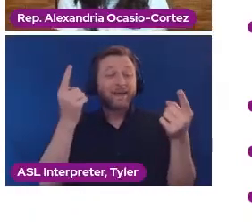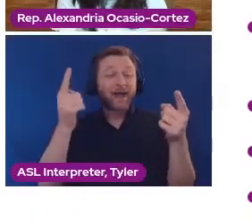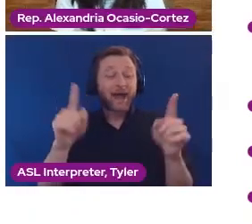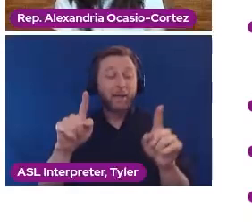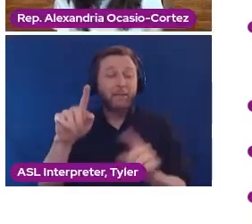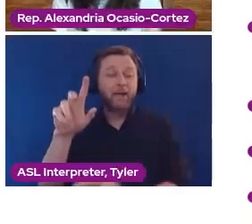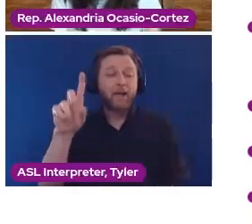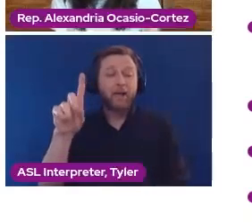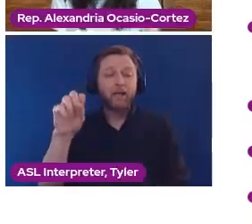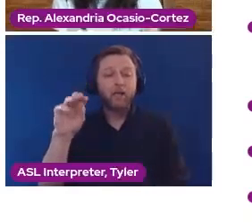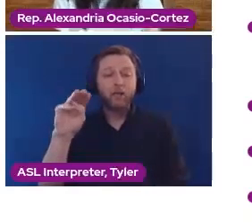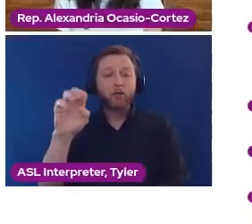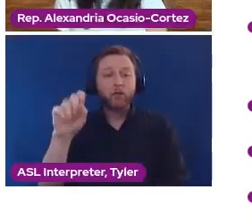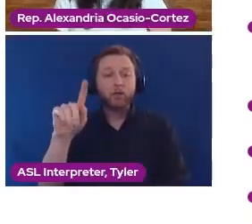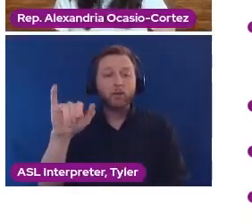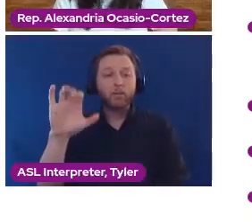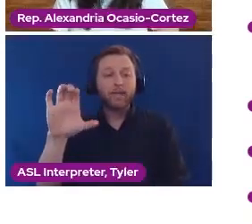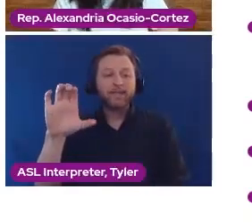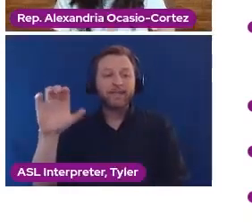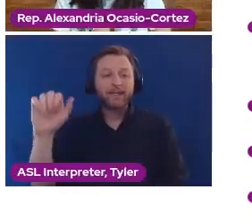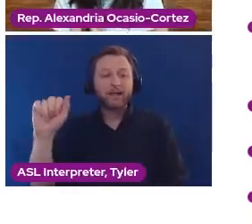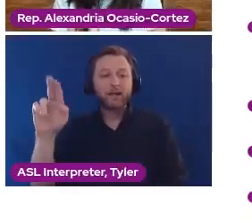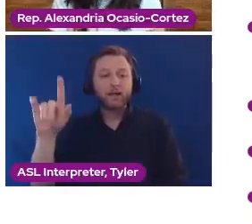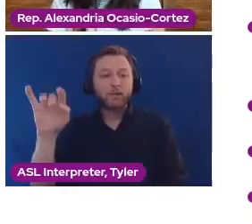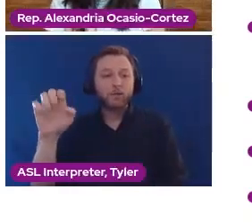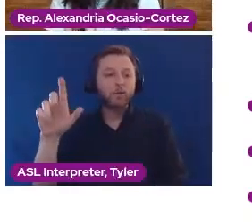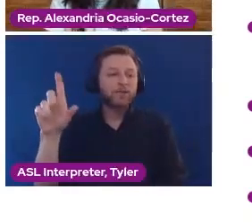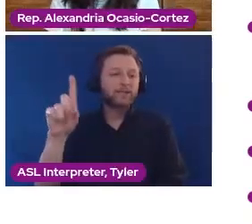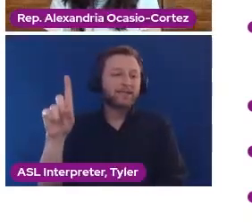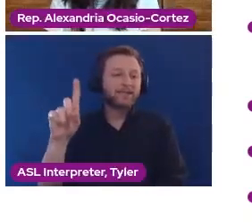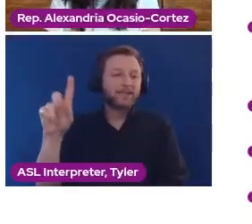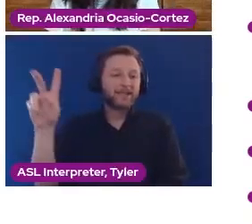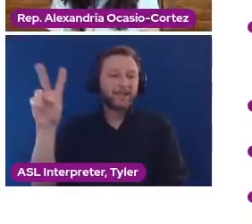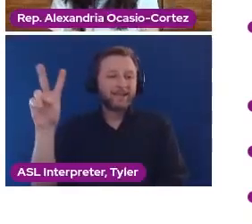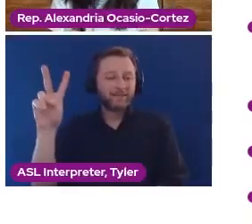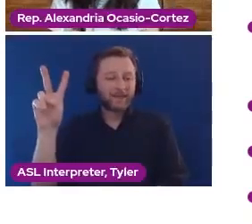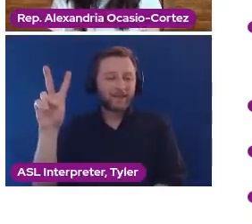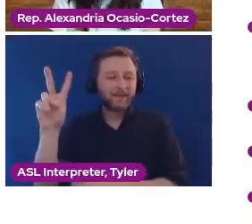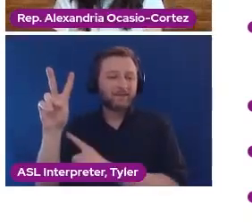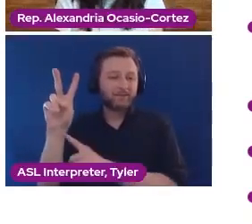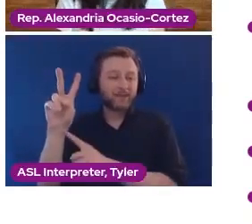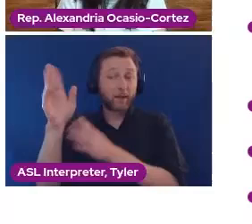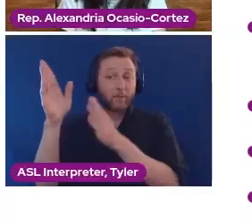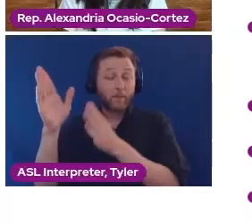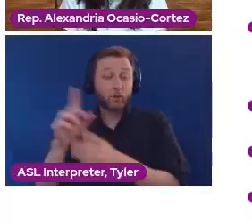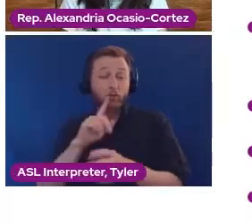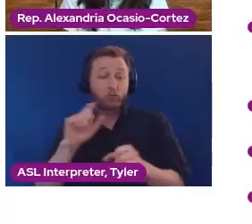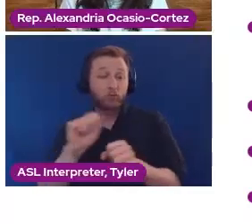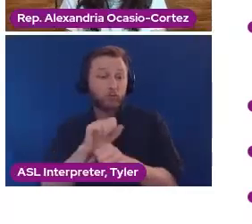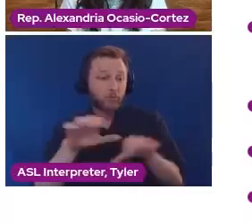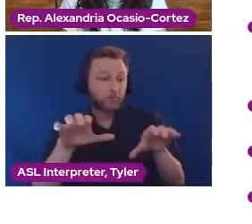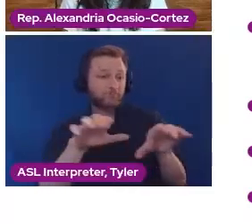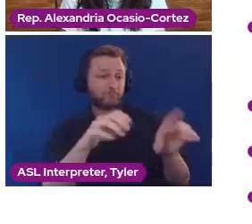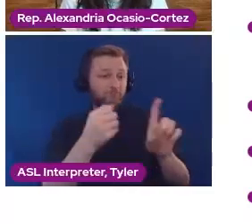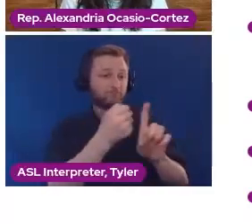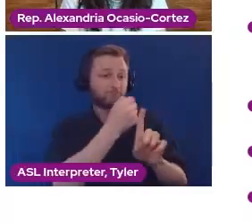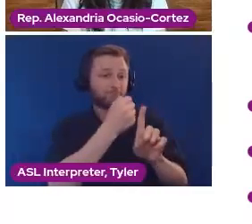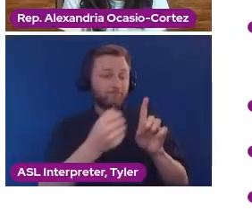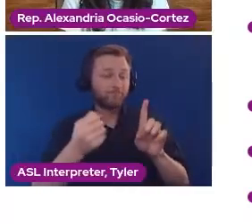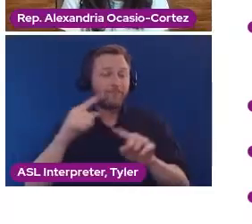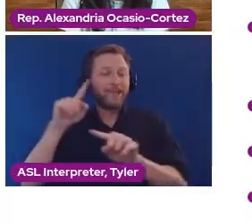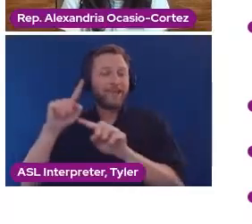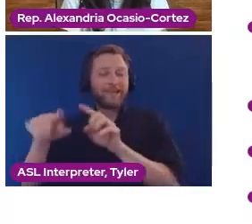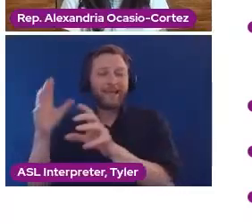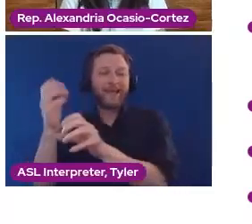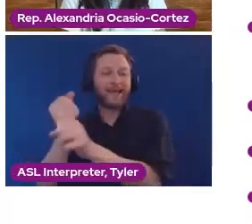from getting a gun or from meaningfully blocking an abuser from getting a gun, only if they